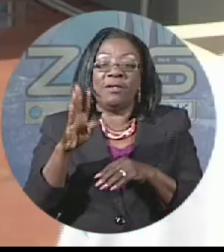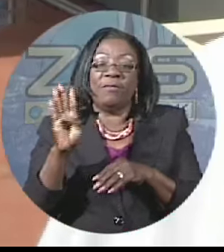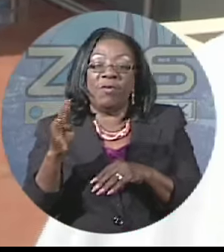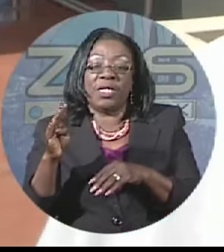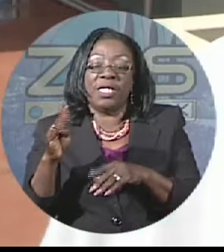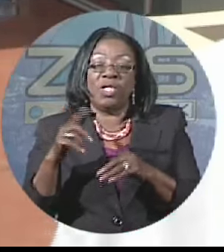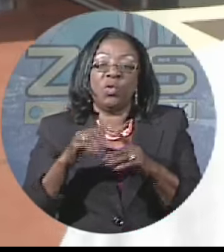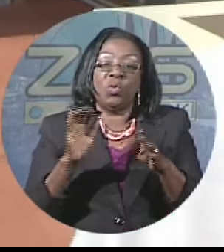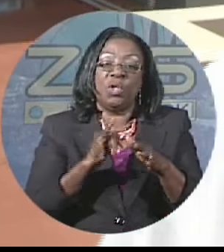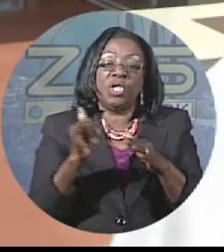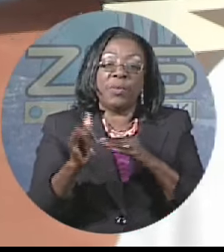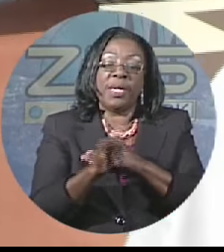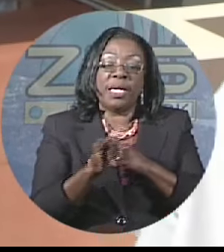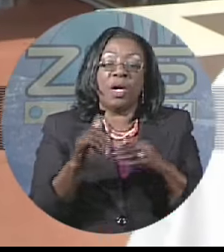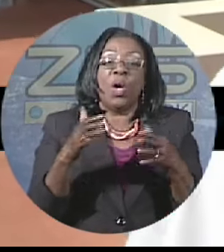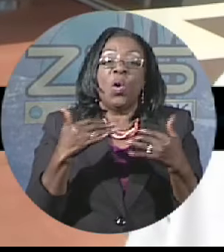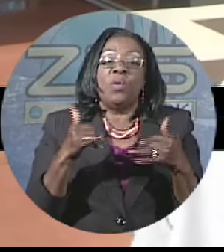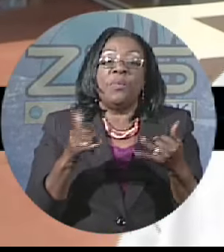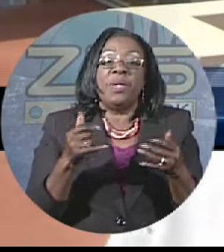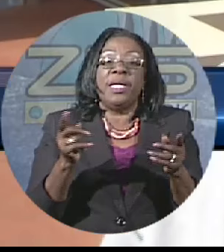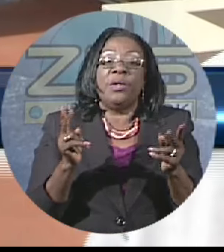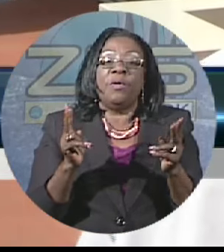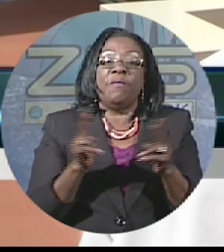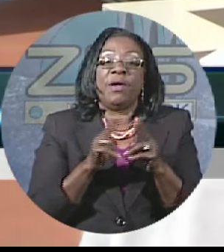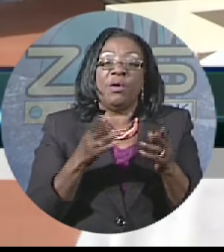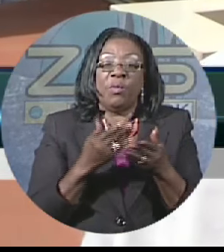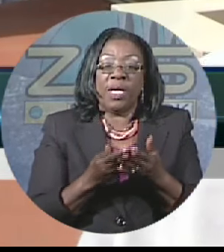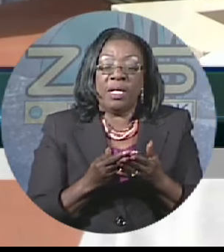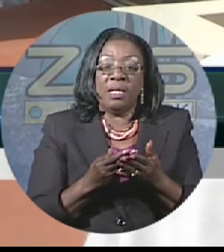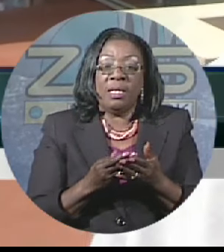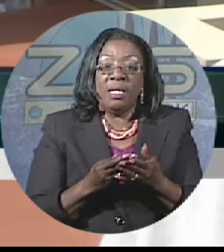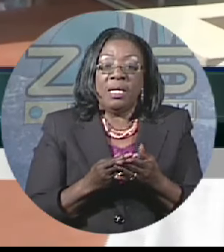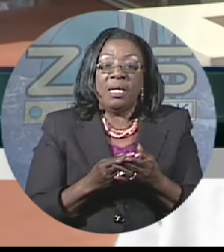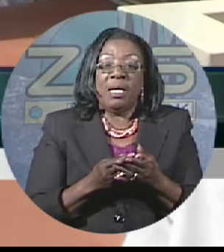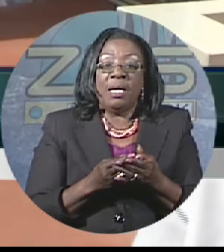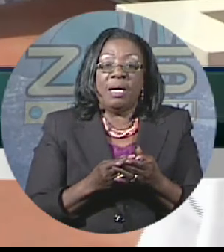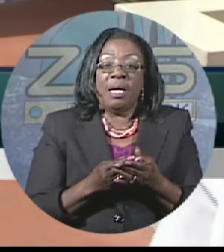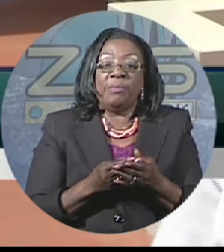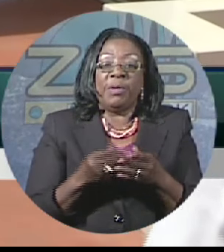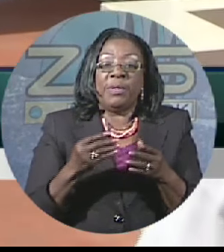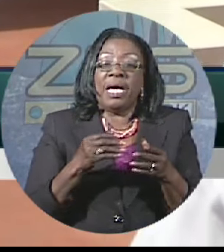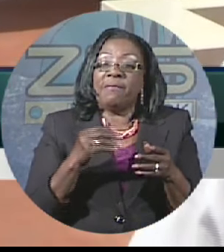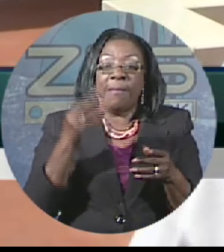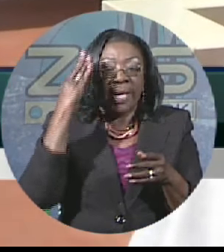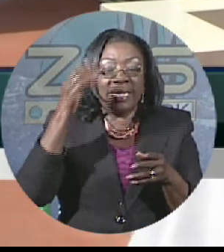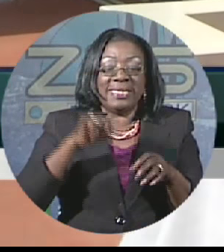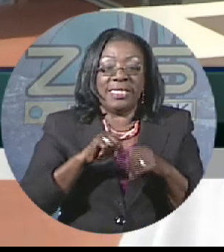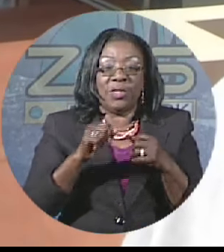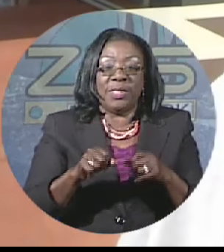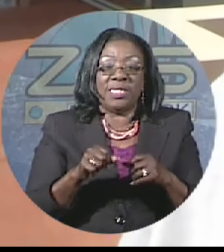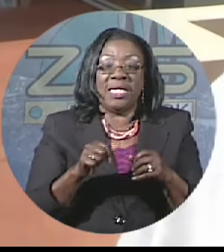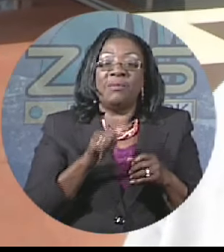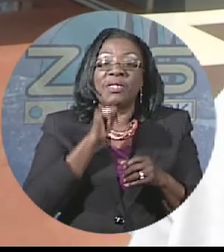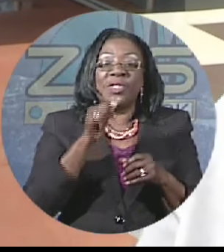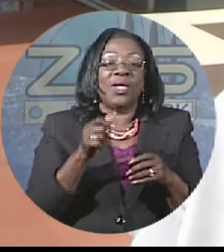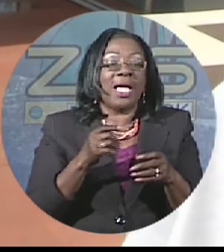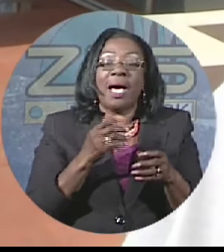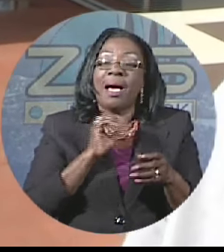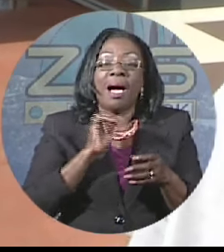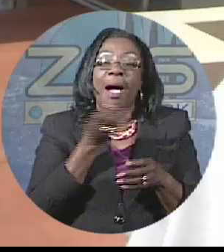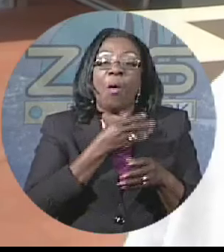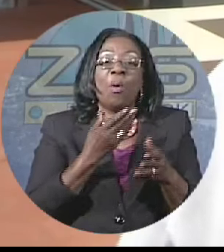Jamaica. We played very well on the 6-on-5s when we, in the man-off situation. It just wasn't our